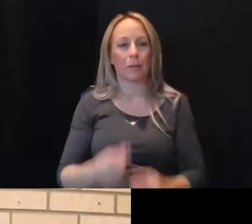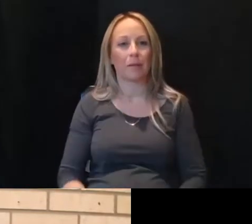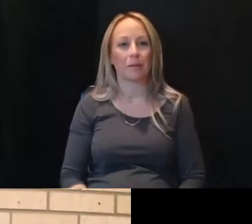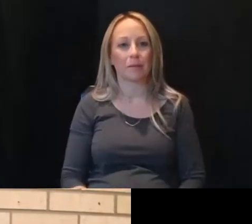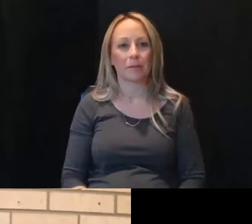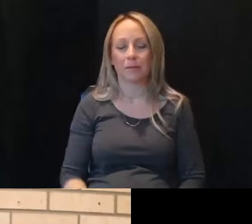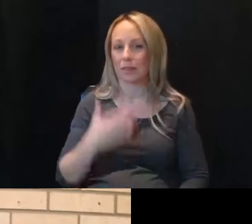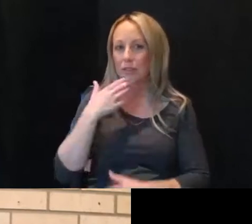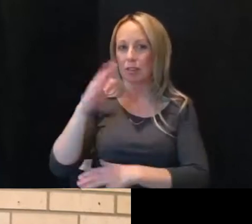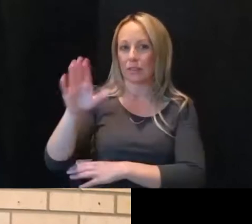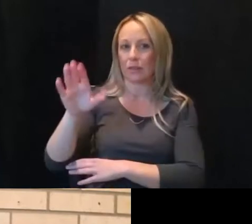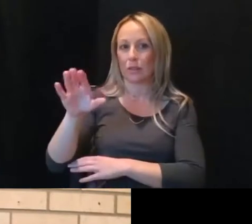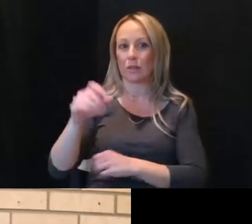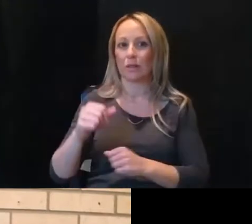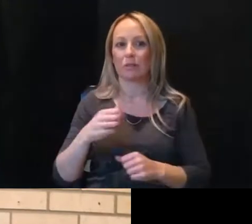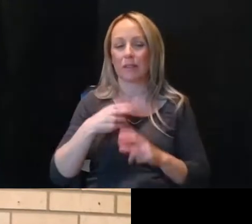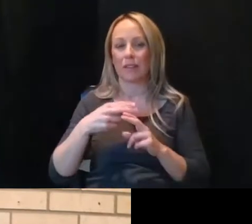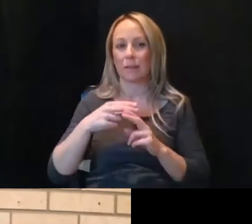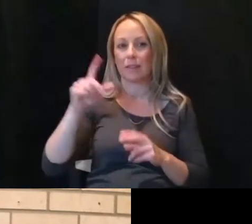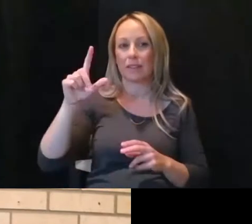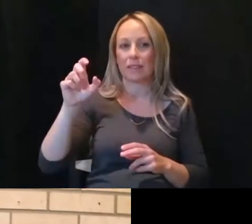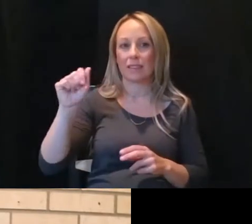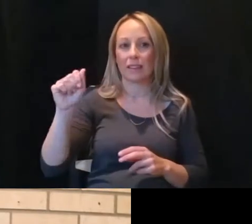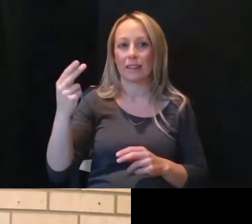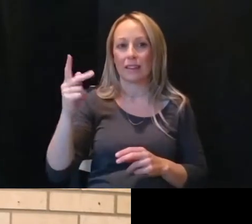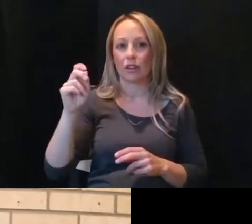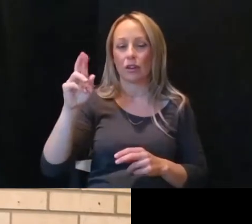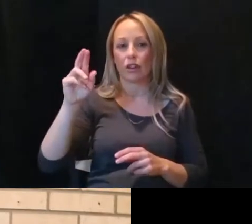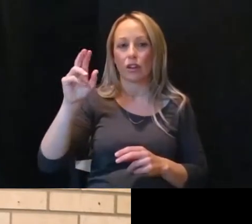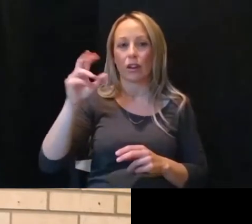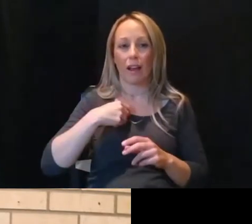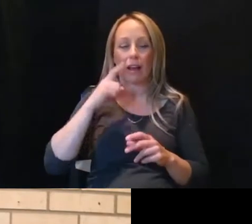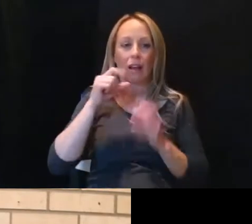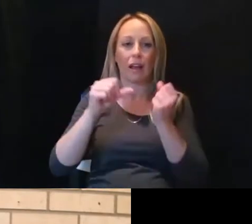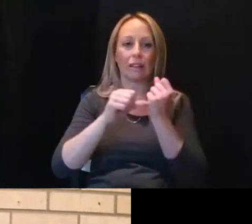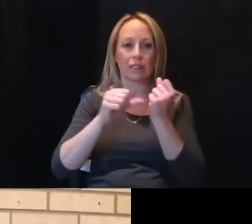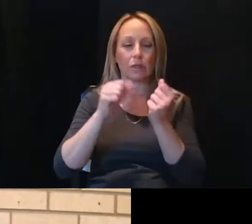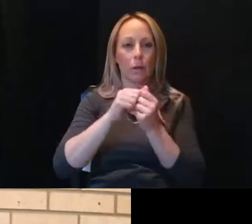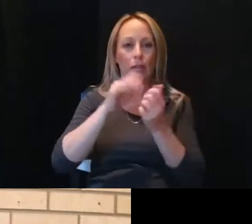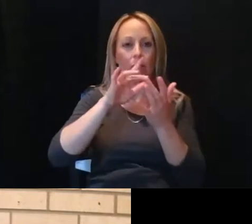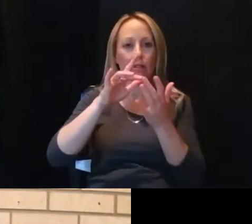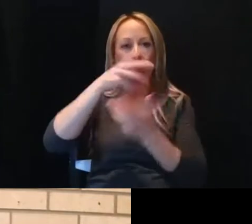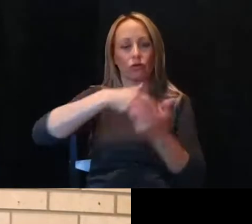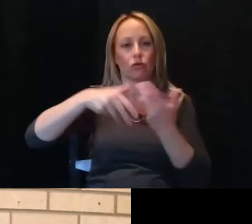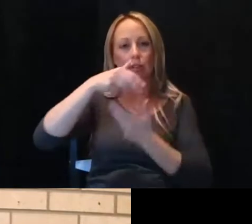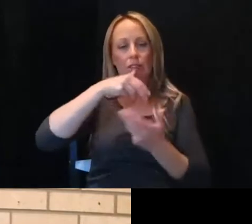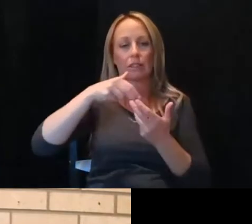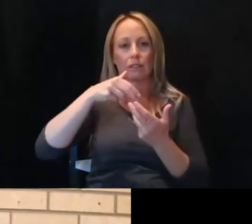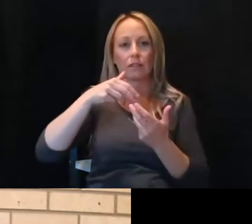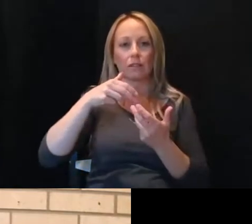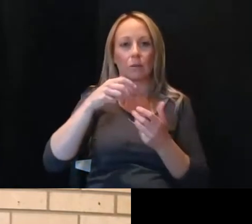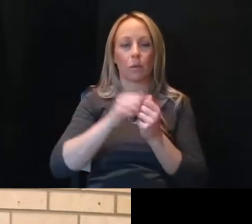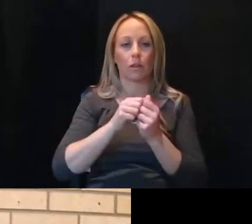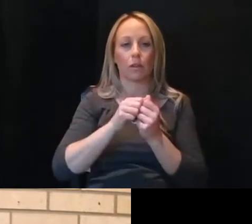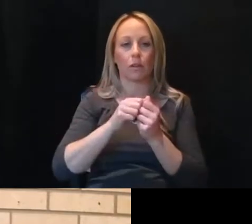Good afternoon. My name is Leah Kroeger, and I assist with contact tracing for the Scott County Health Department. I'm not a nurse,